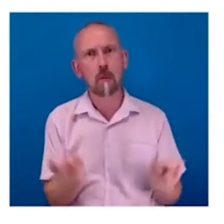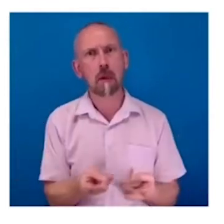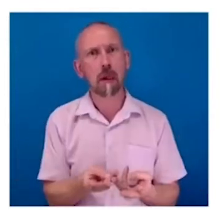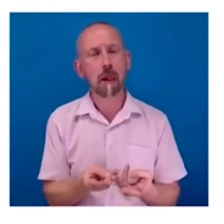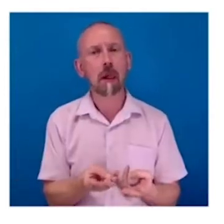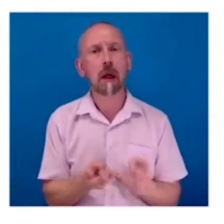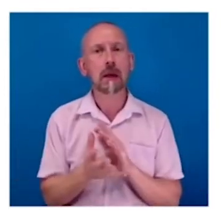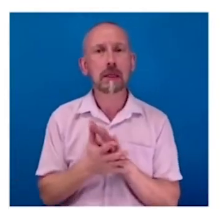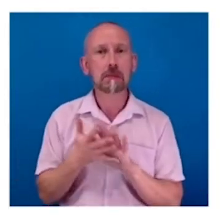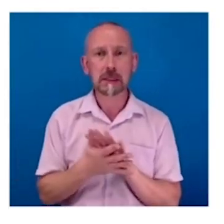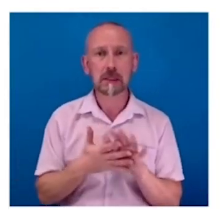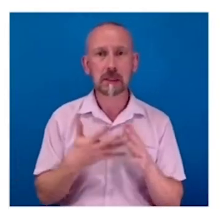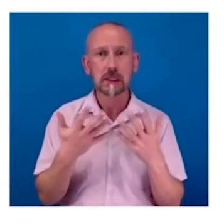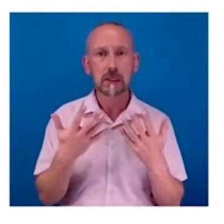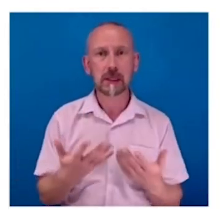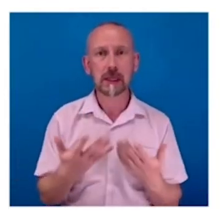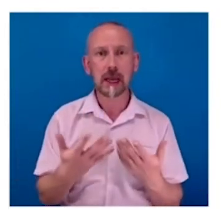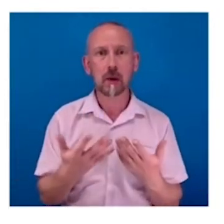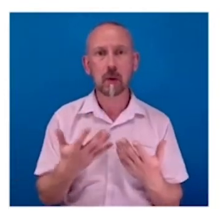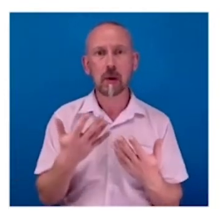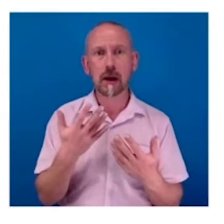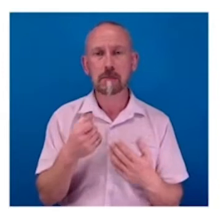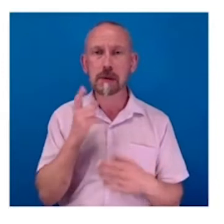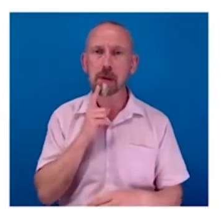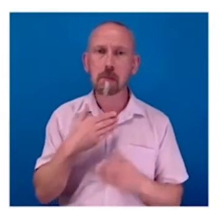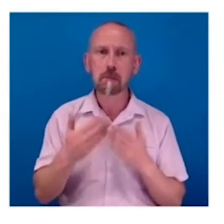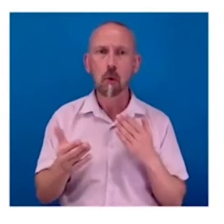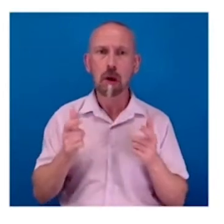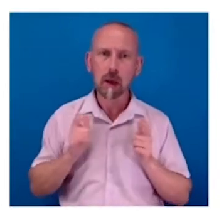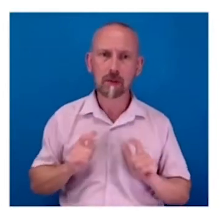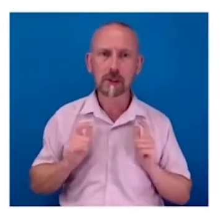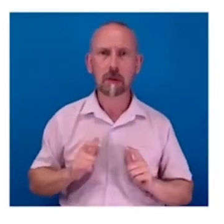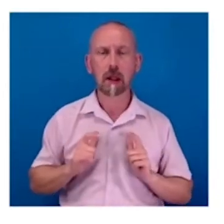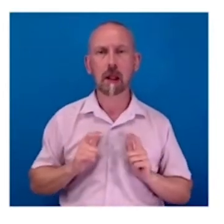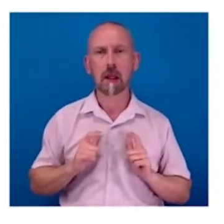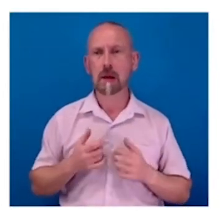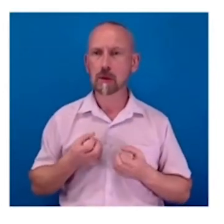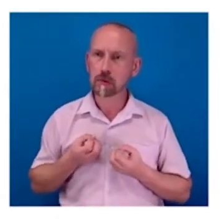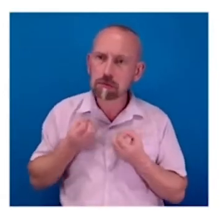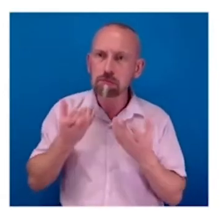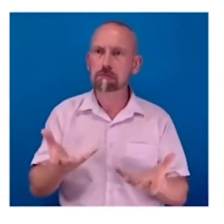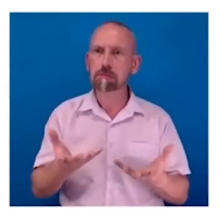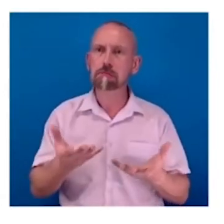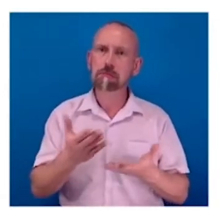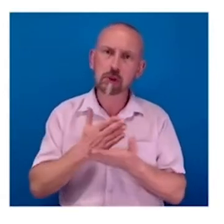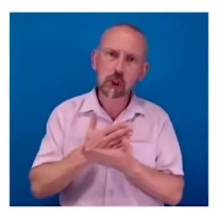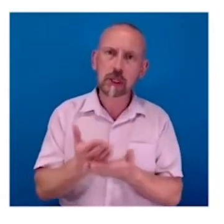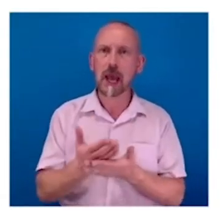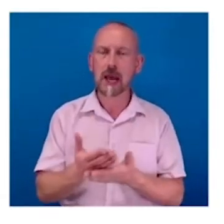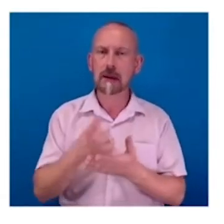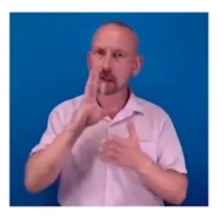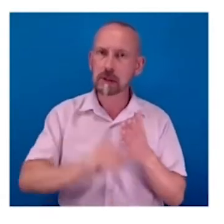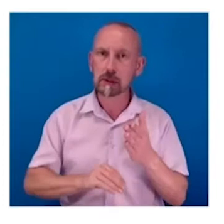people with disabilities are feeling more comfortable about coming out and sharing their experiences, both good and bad,